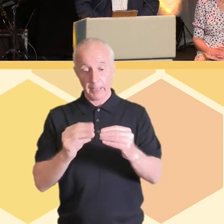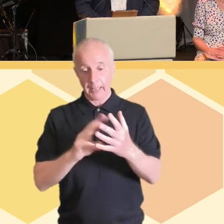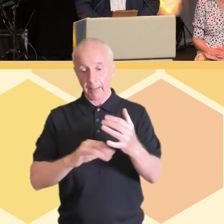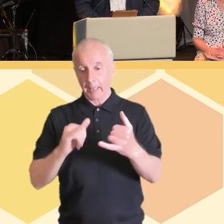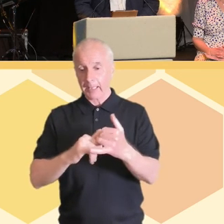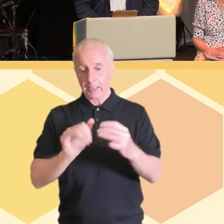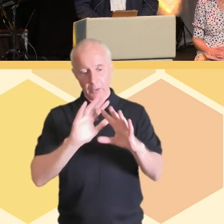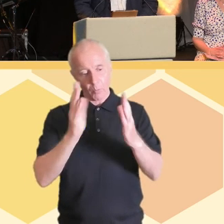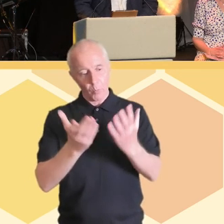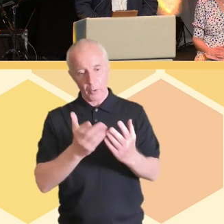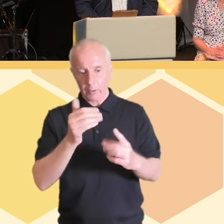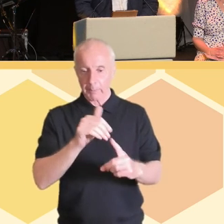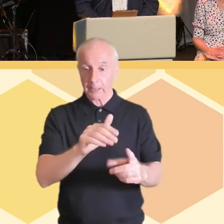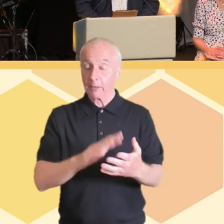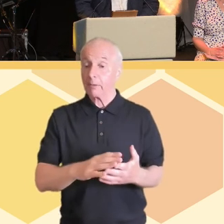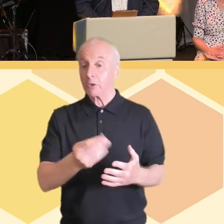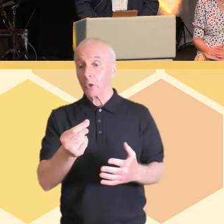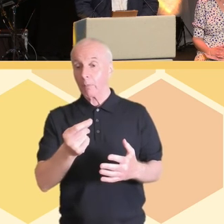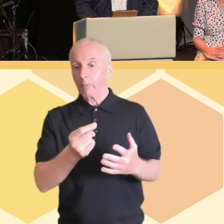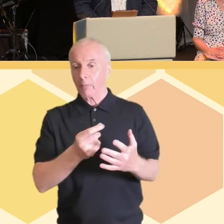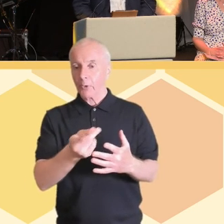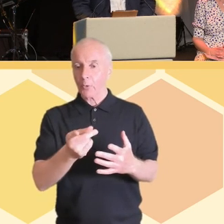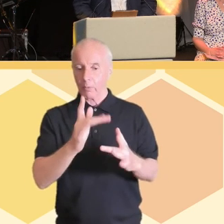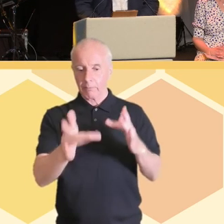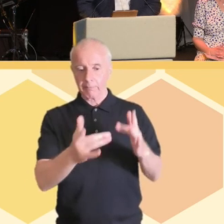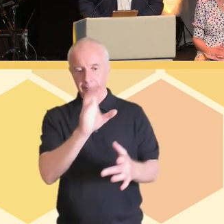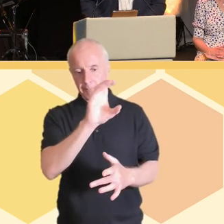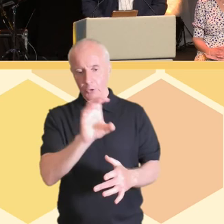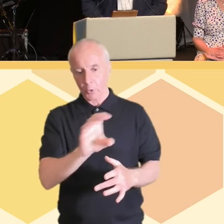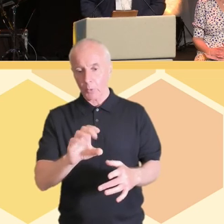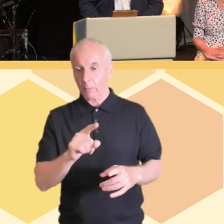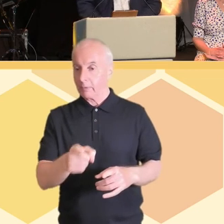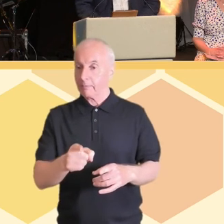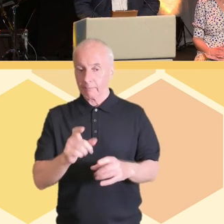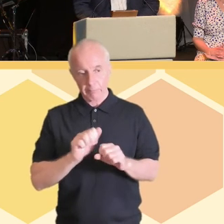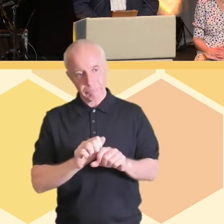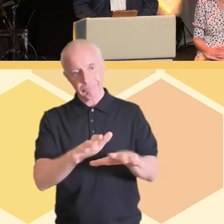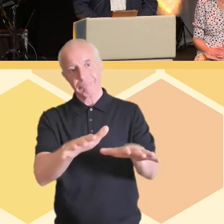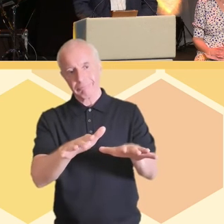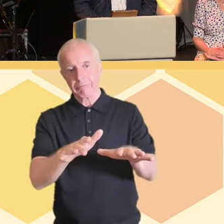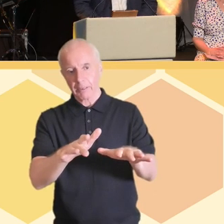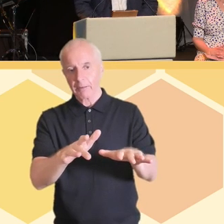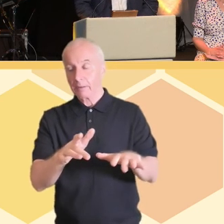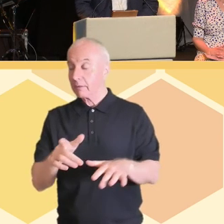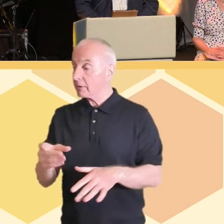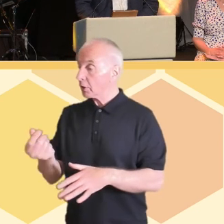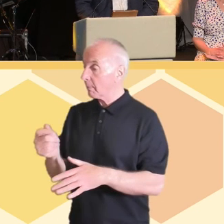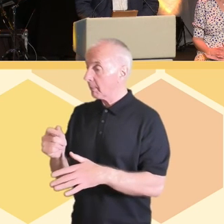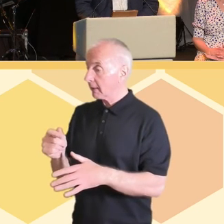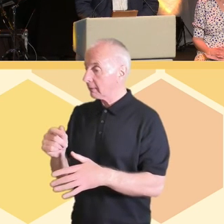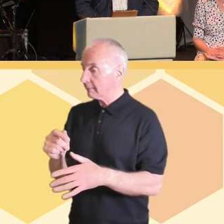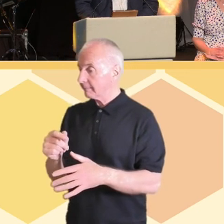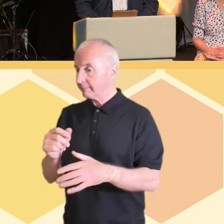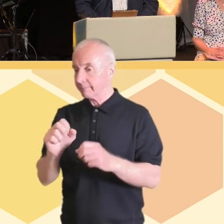Some of this has been on Zoom, and I may well have had a larger reach as a consequence, and some has been through